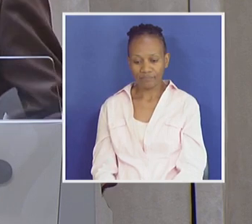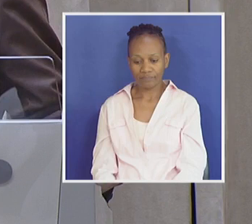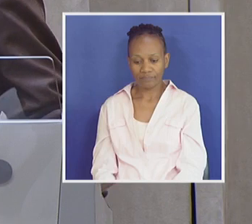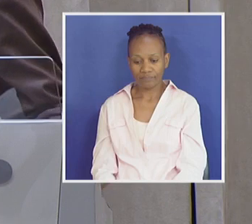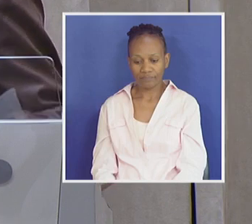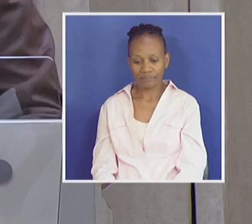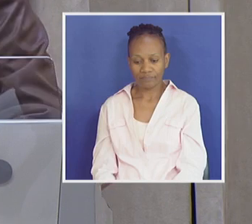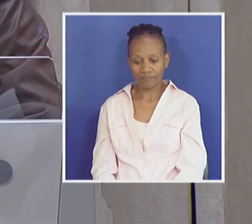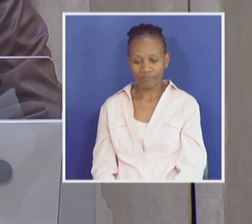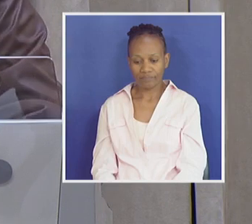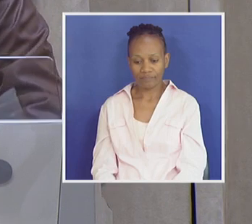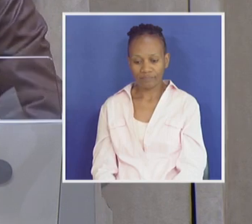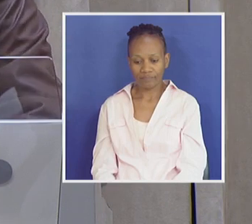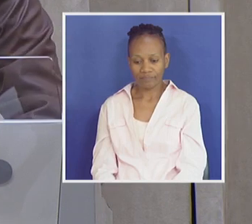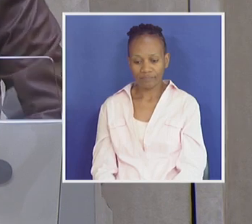court date has yet to be